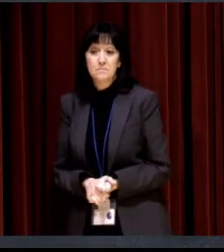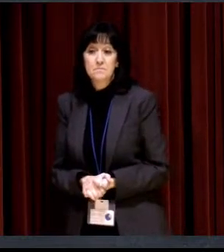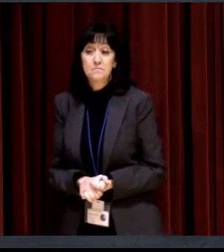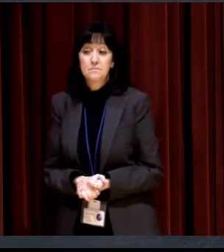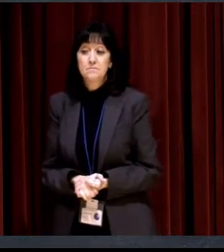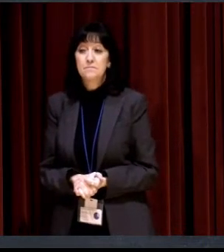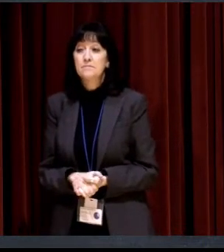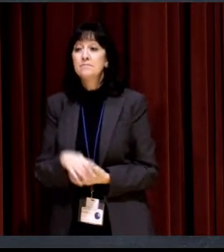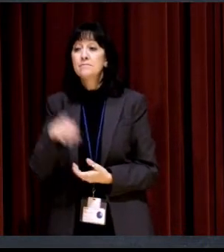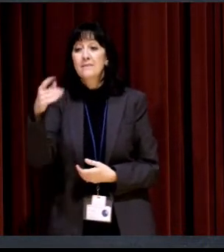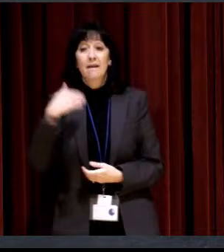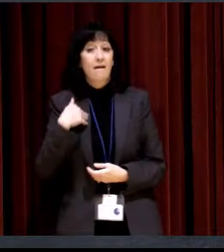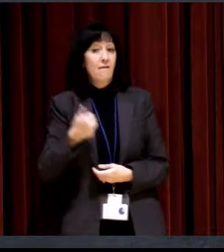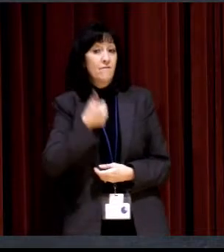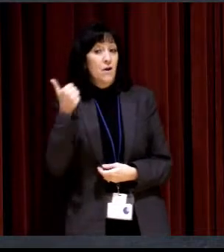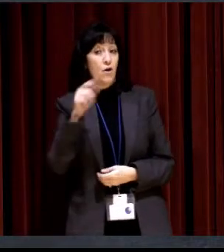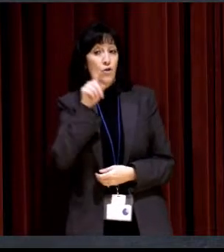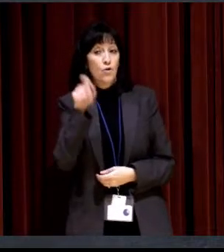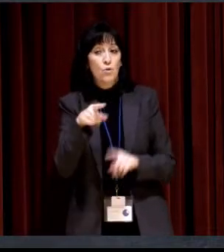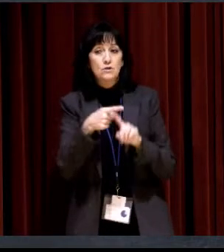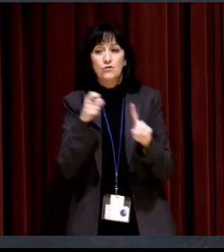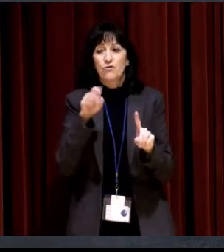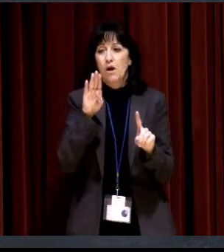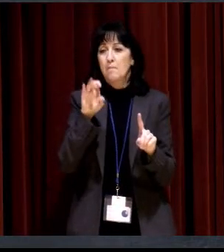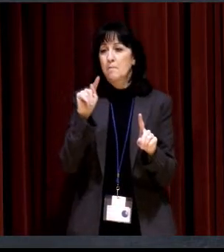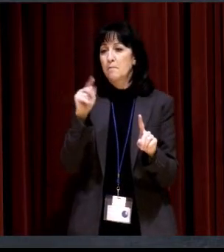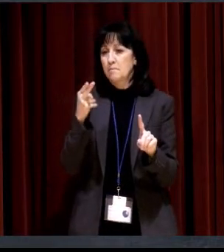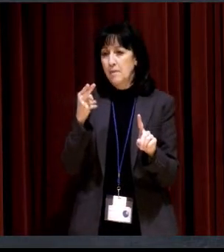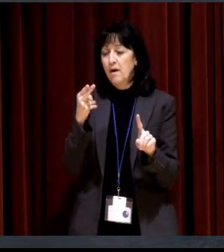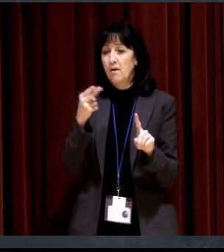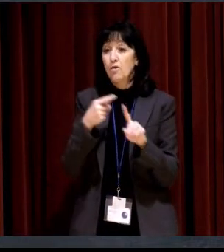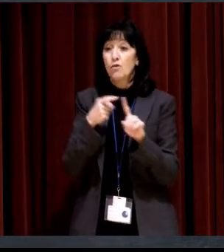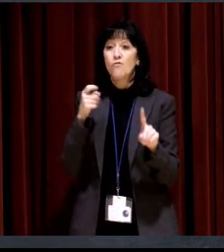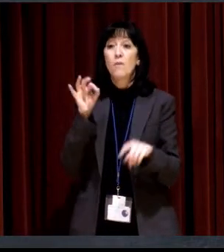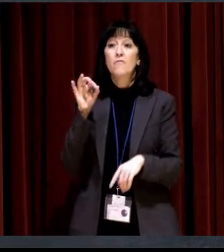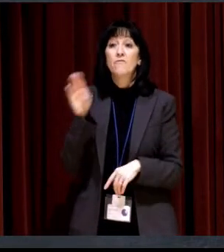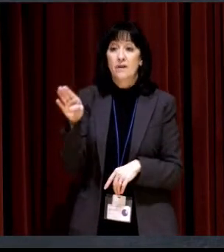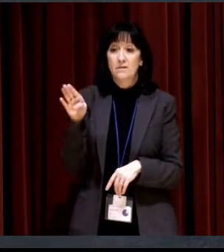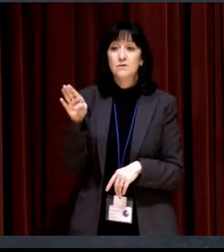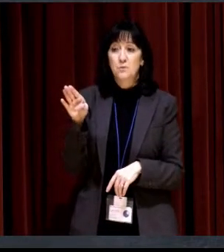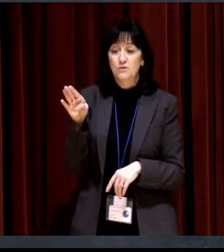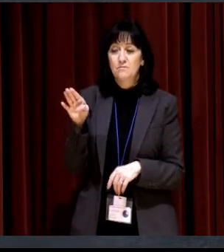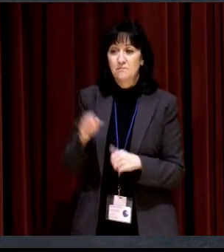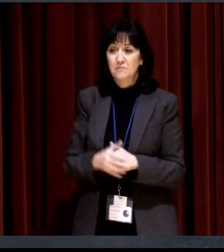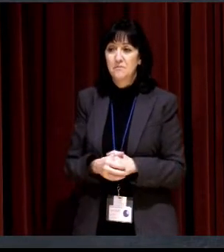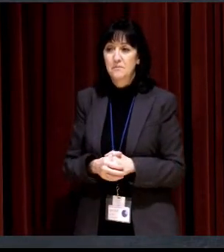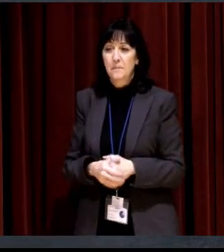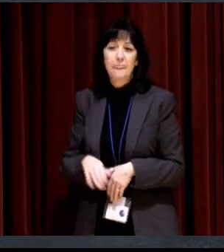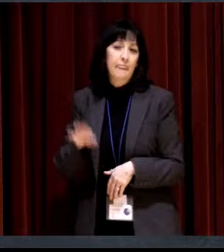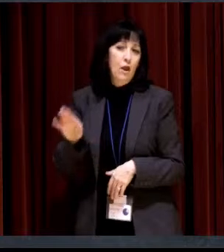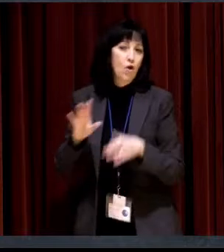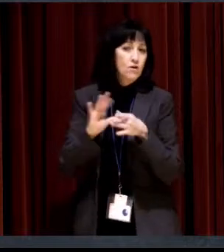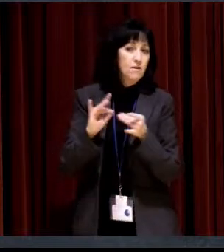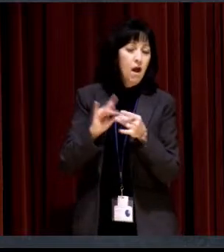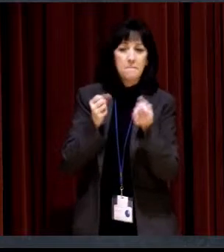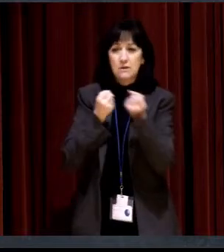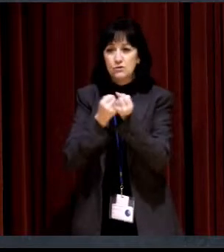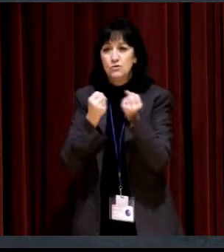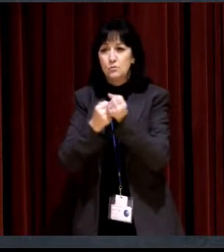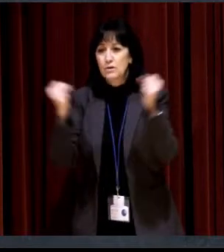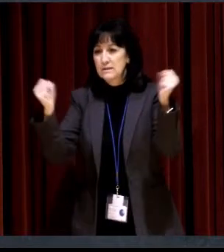We have another question from Beth on Facebook. Actually, it's sort of a comment of support. She said,